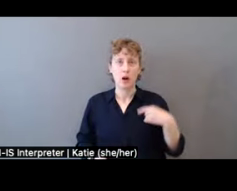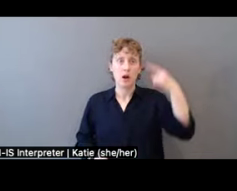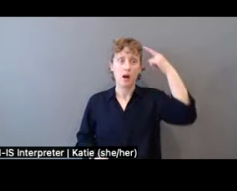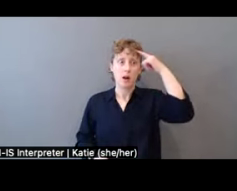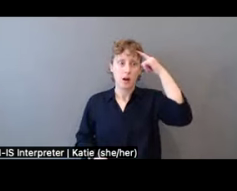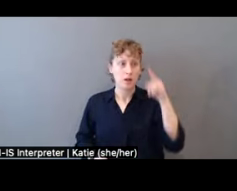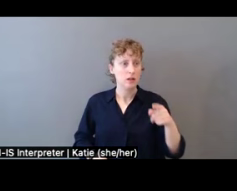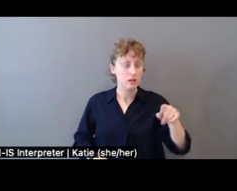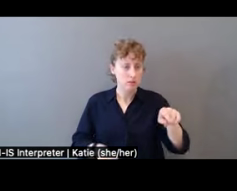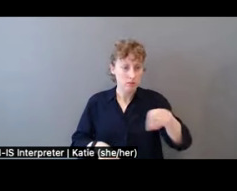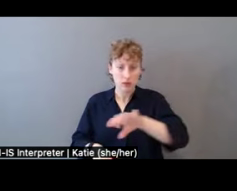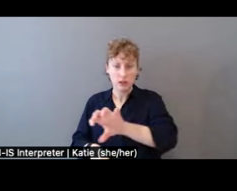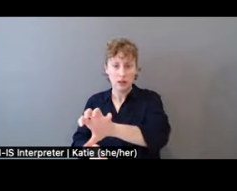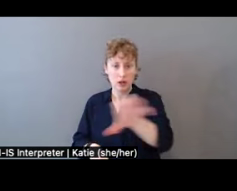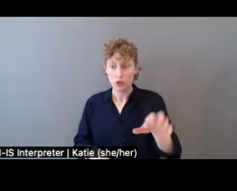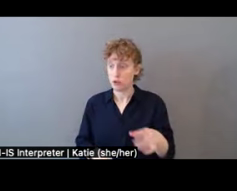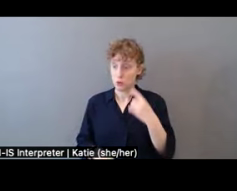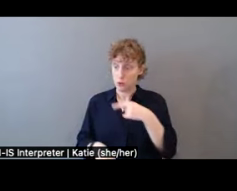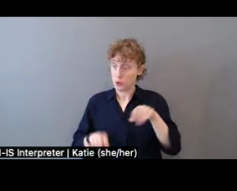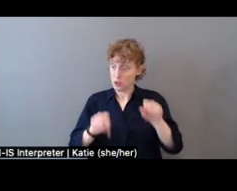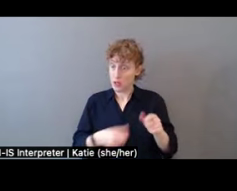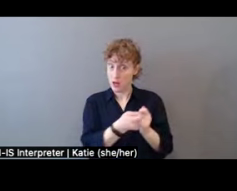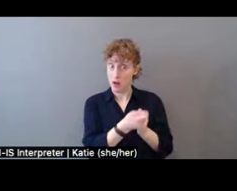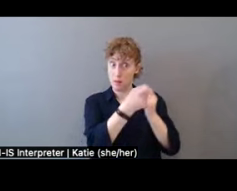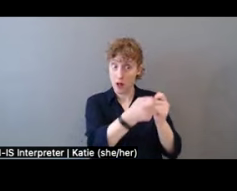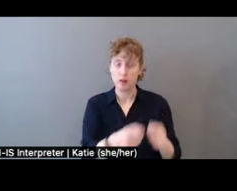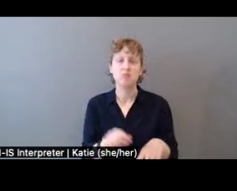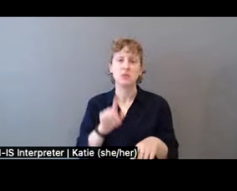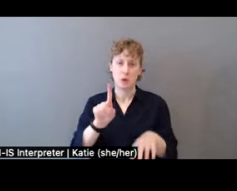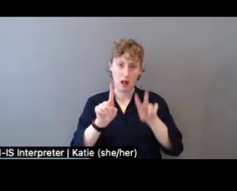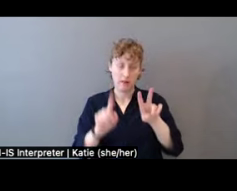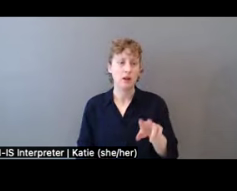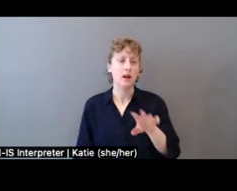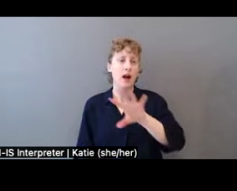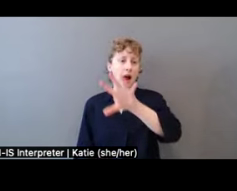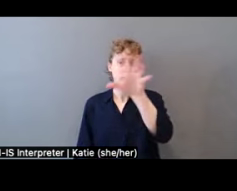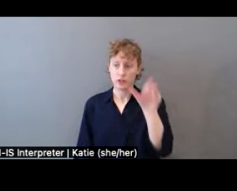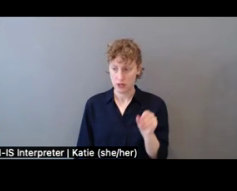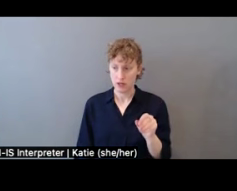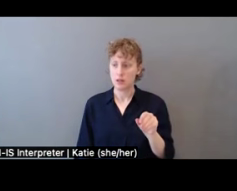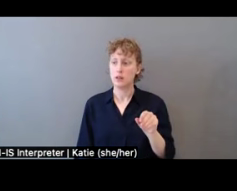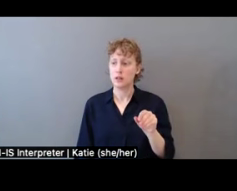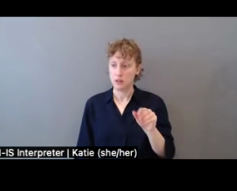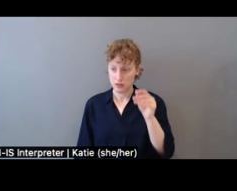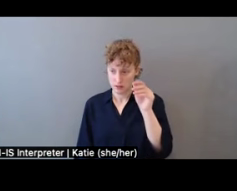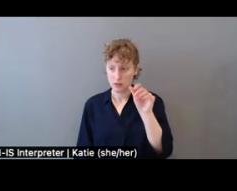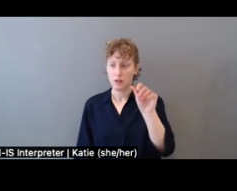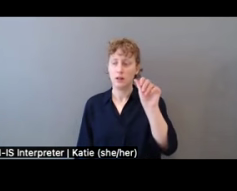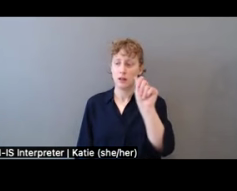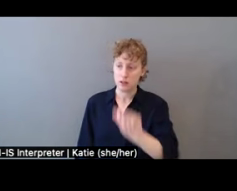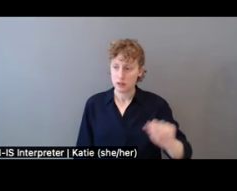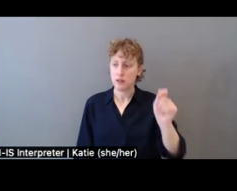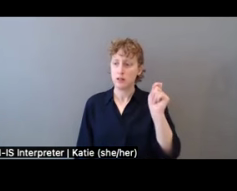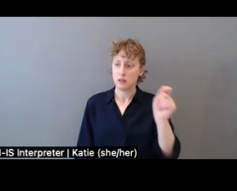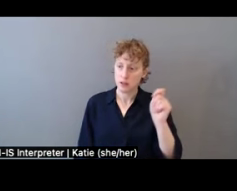eligible. So there are 12 African focus countries, which are Ethiopia, Kenya, Mozambique, Nigeria, Senegal,